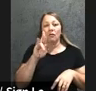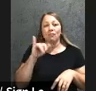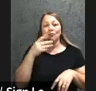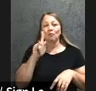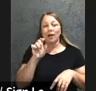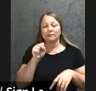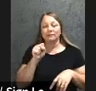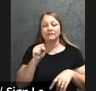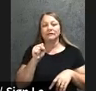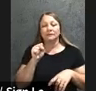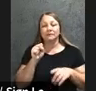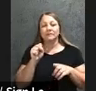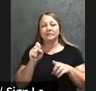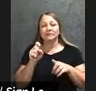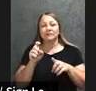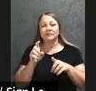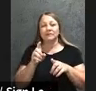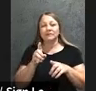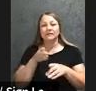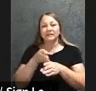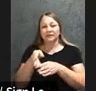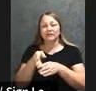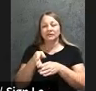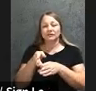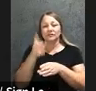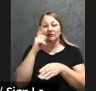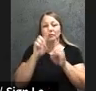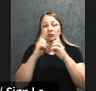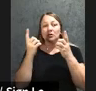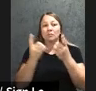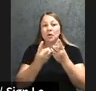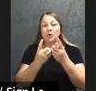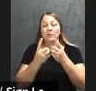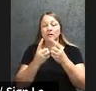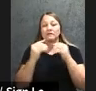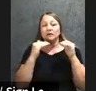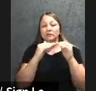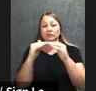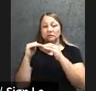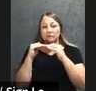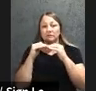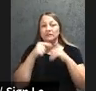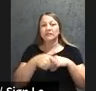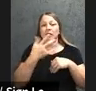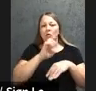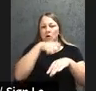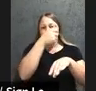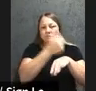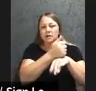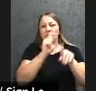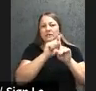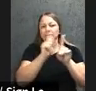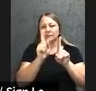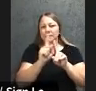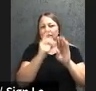on its Americans with Disabilities Act page actually has put together topics related to